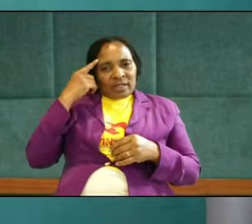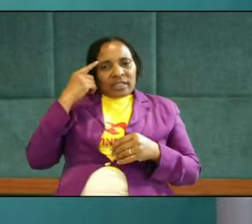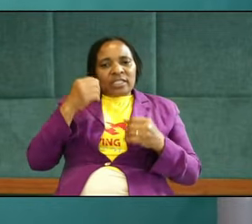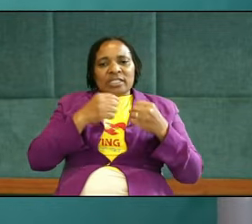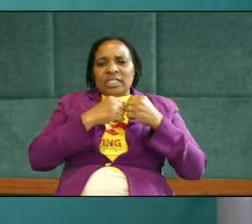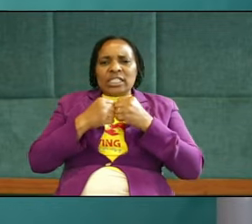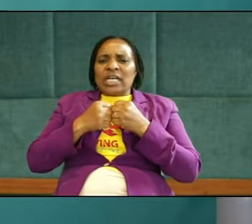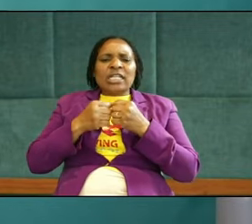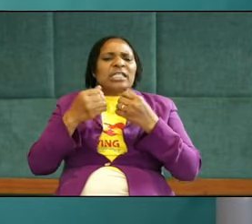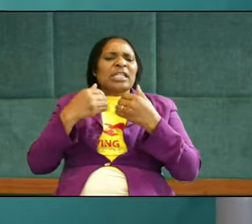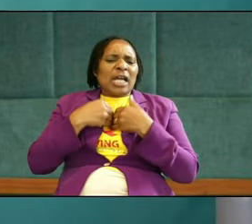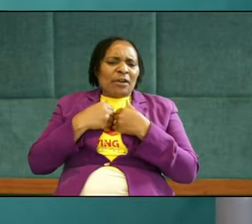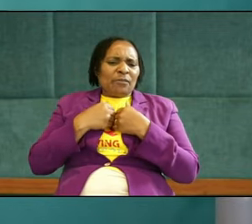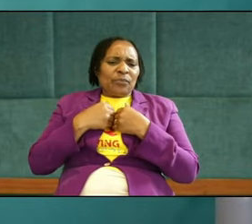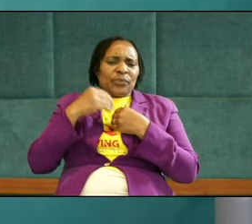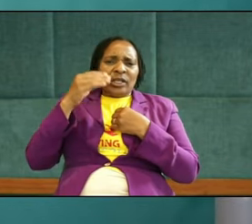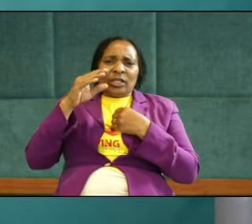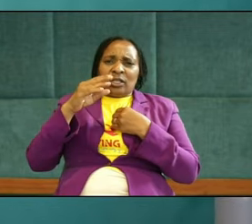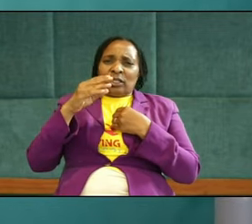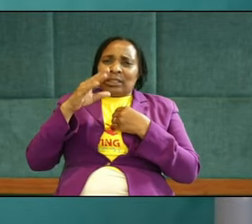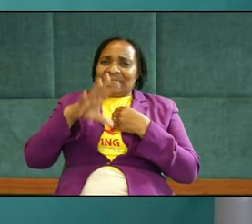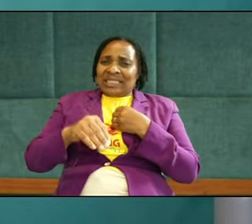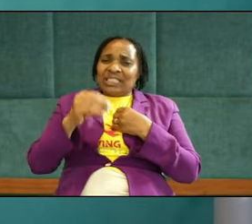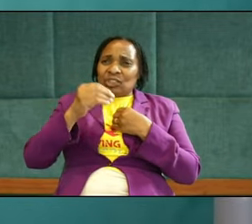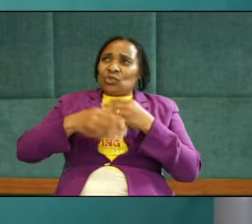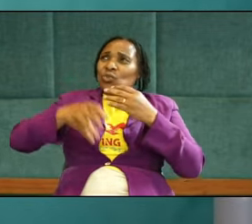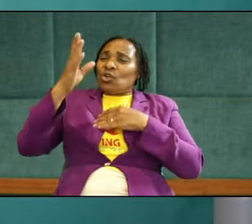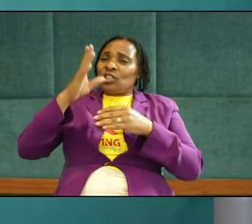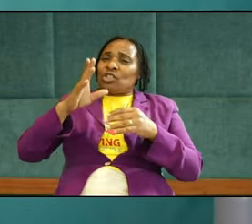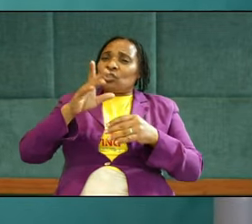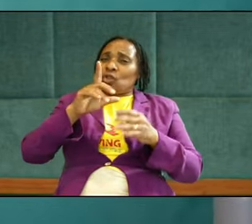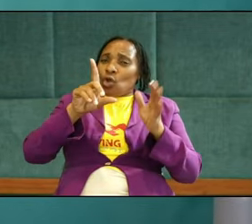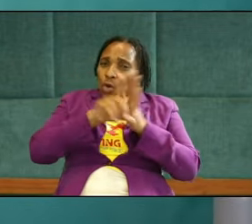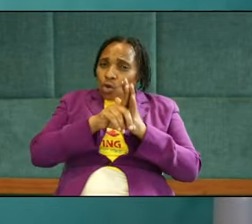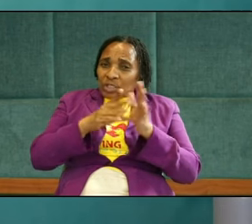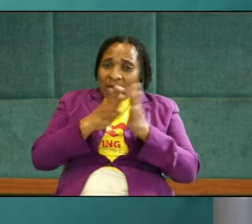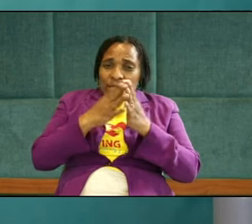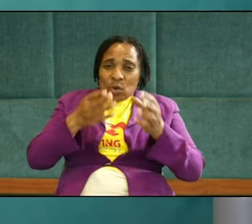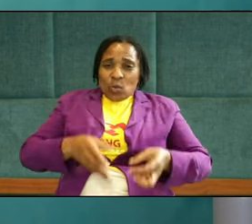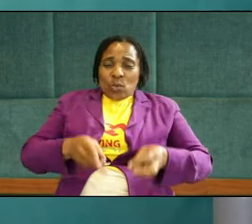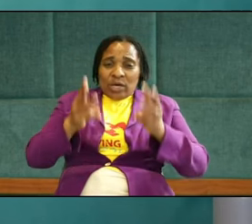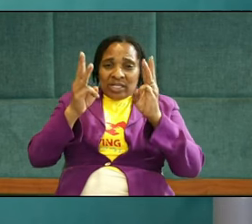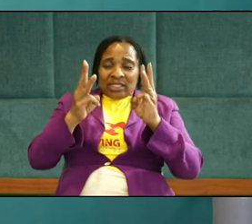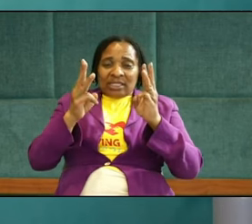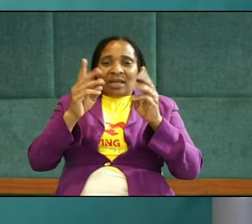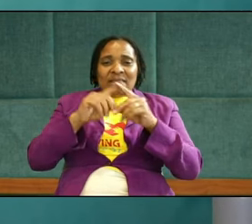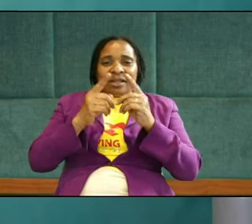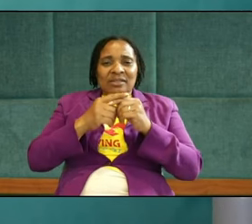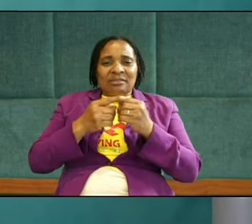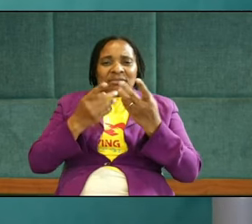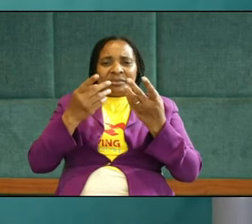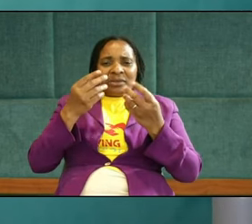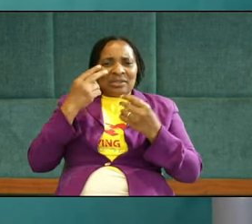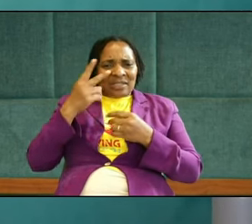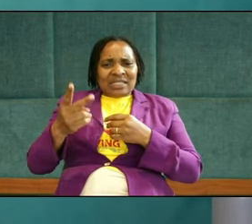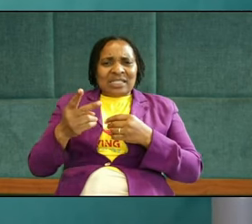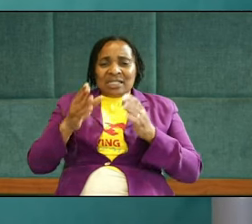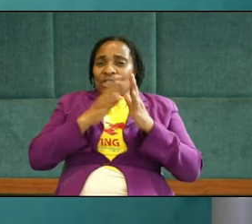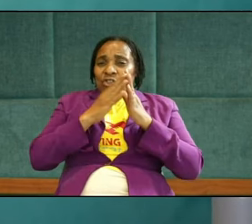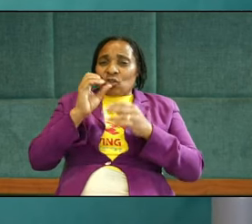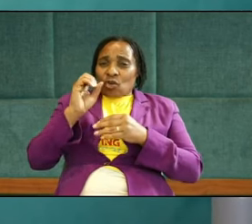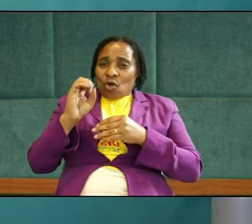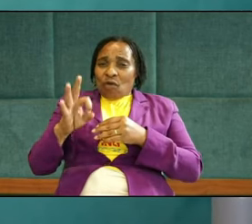challenge they had was sticking to God's laws and ways. True, yes. Like we see from the story of